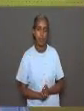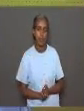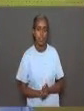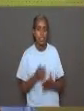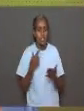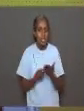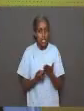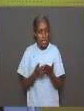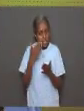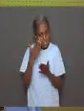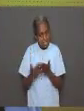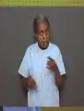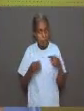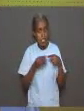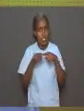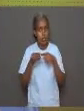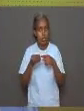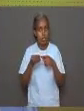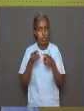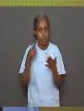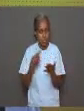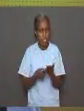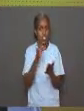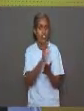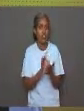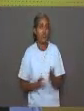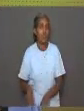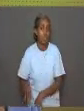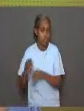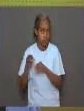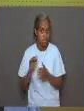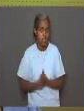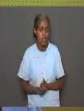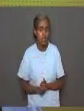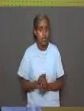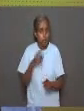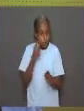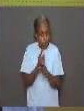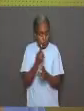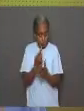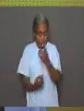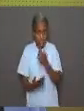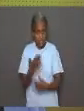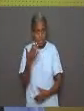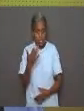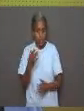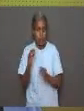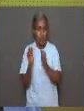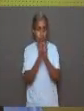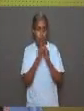There are some exceptions to these formulas, students. Be sure to discuss them with